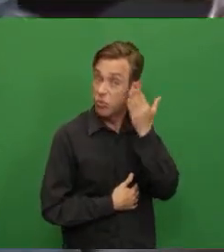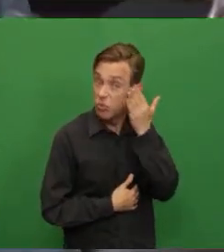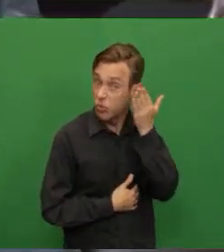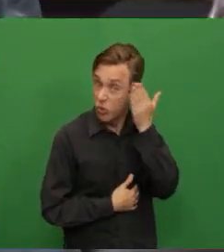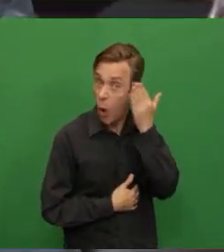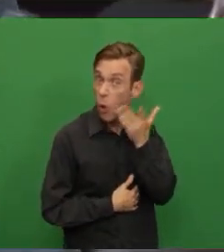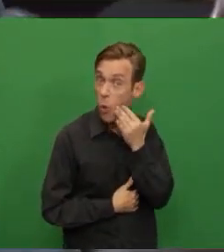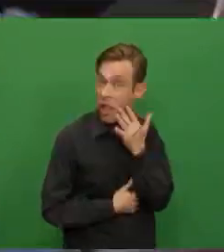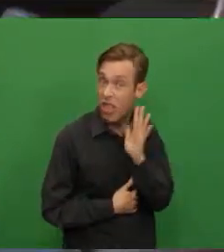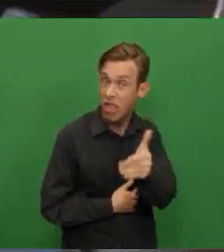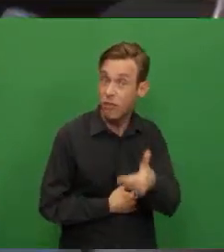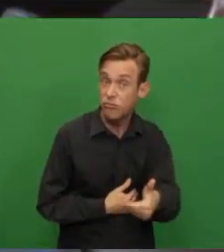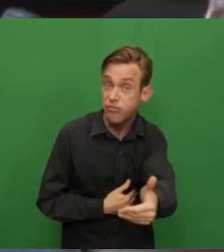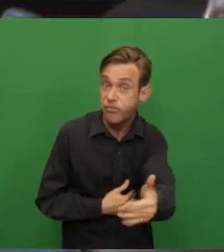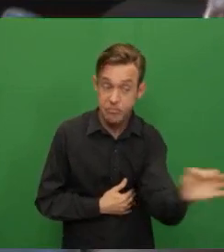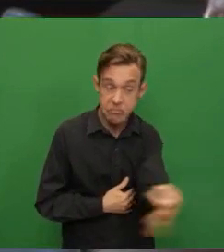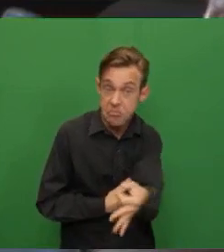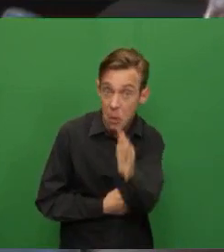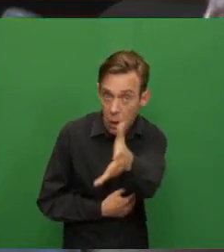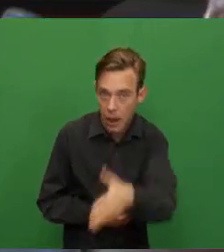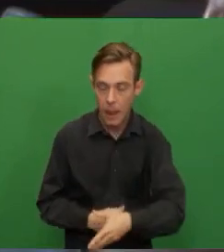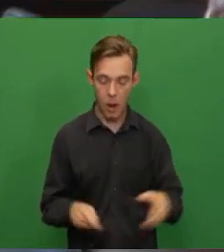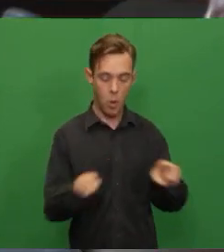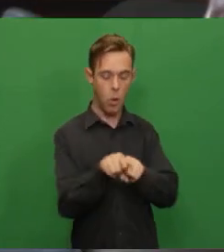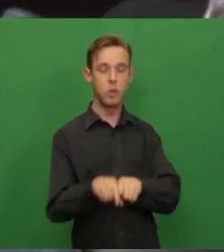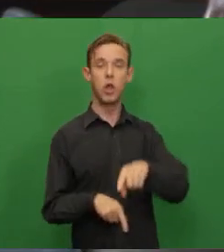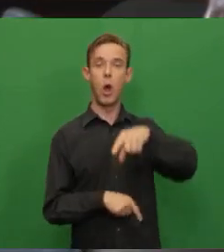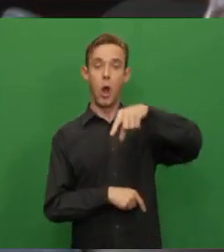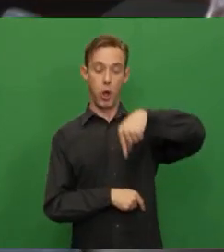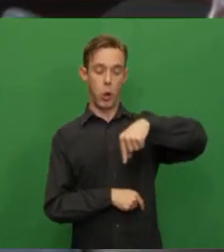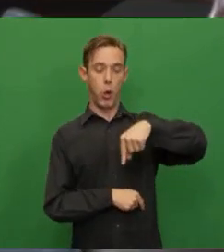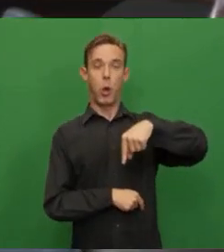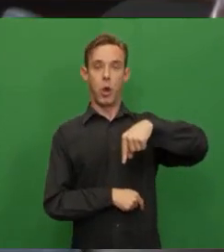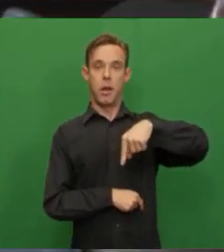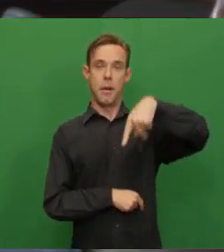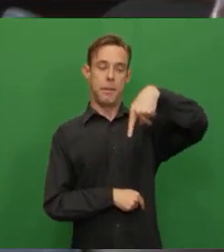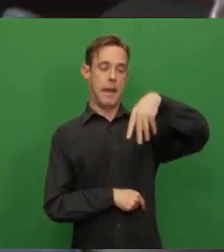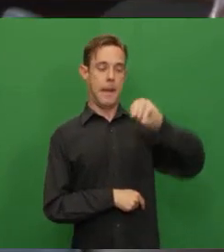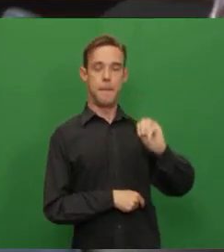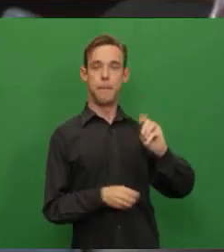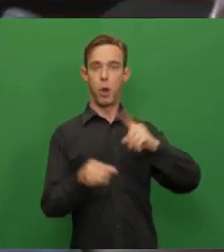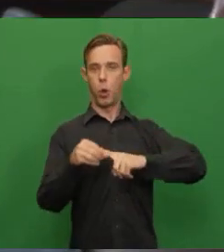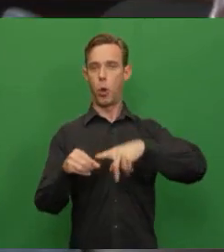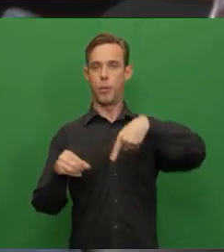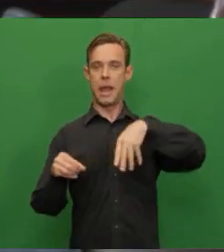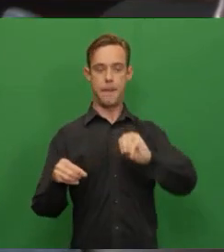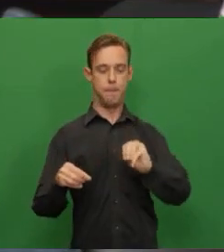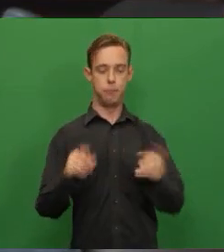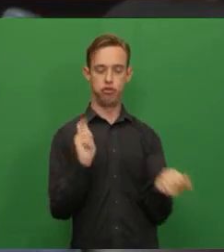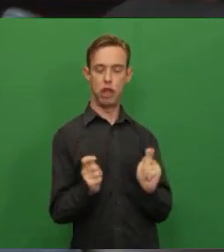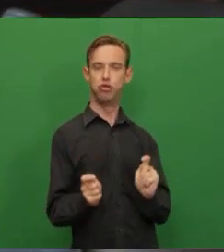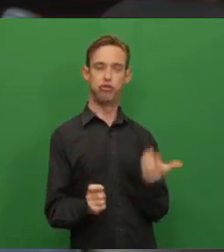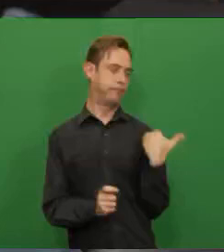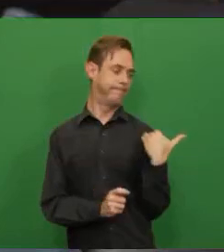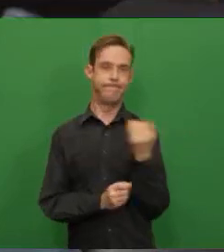question is about the QPM, the changes to the QPM that were announced earlier this year. Just so I understand correctly,